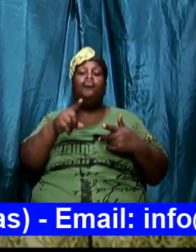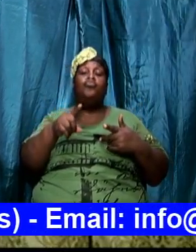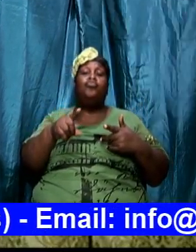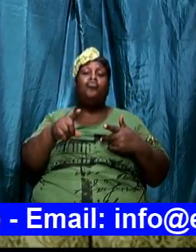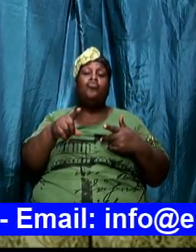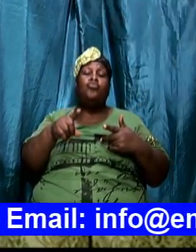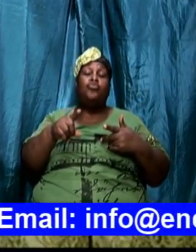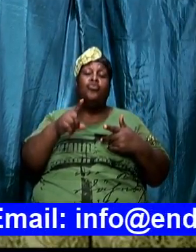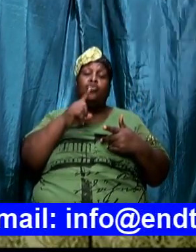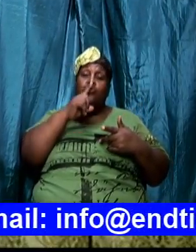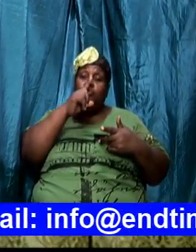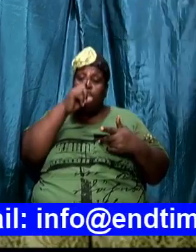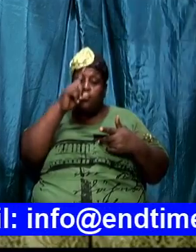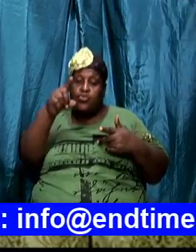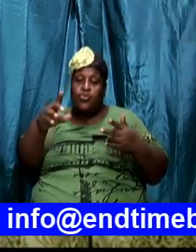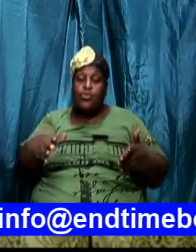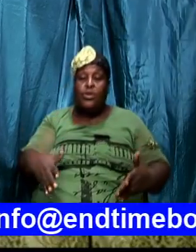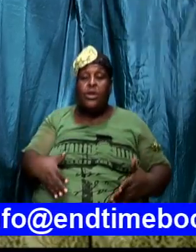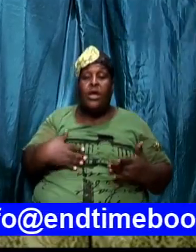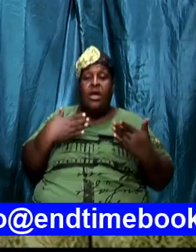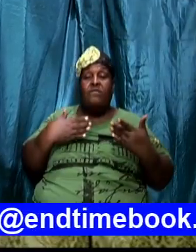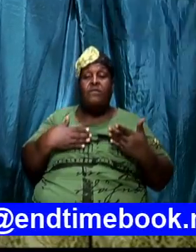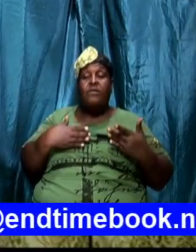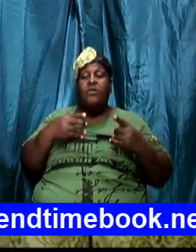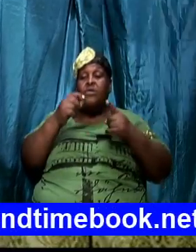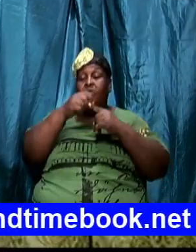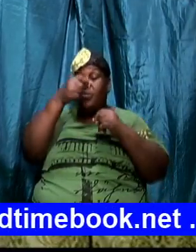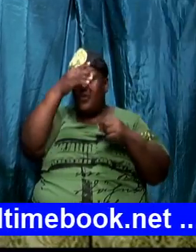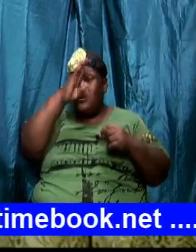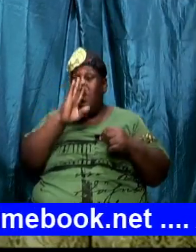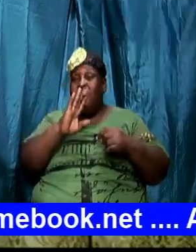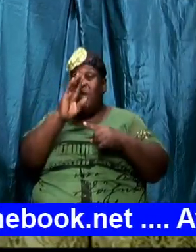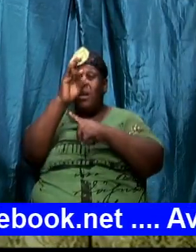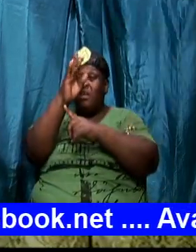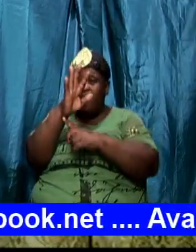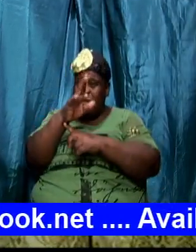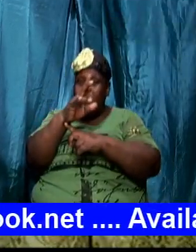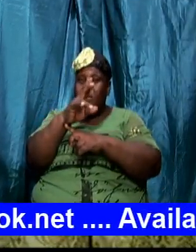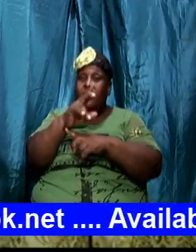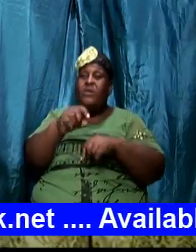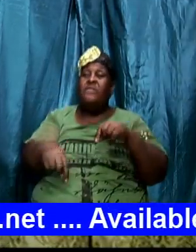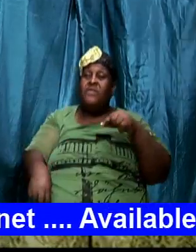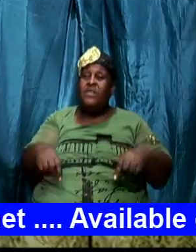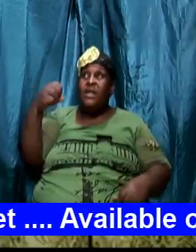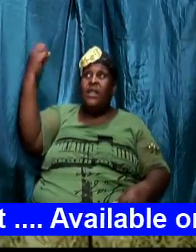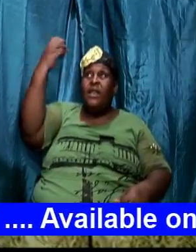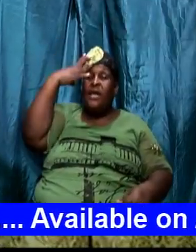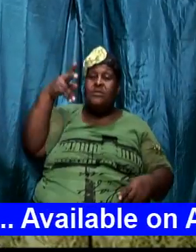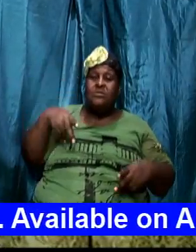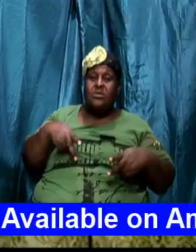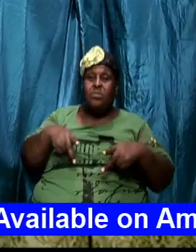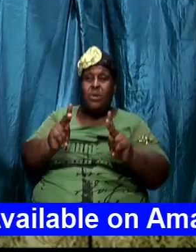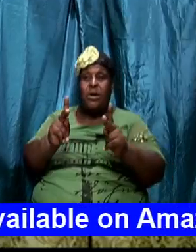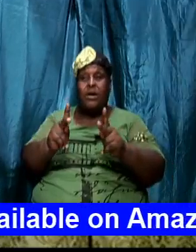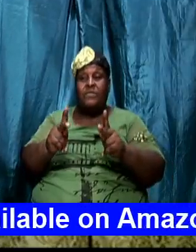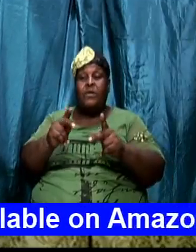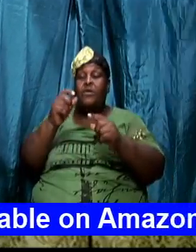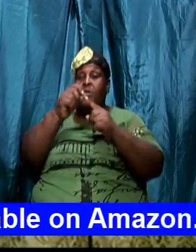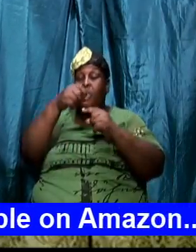a lamp unto my feet and a light unto my path. The Word of God giveth